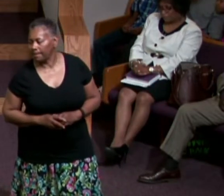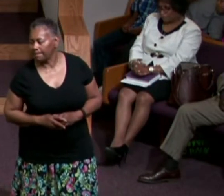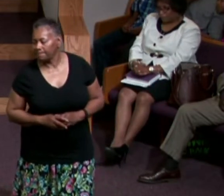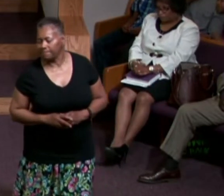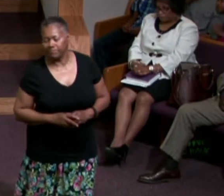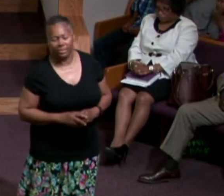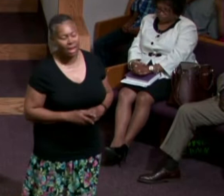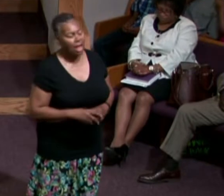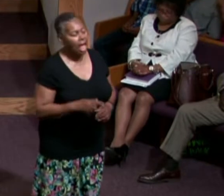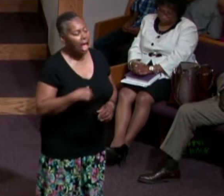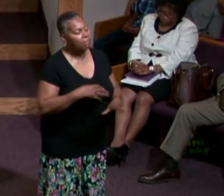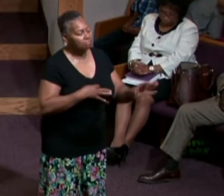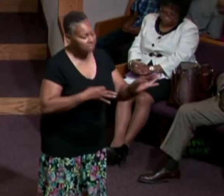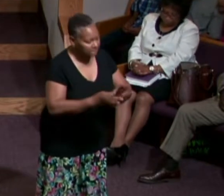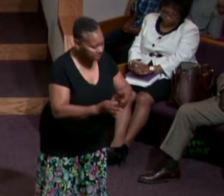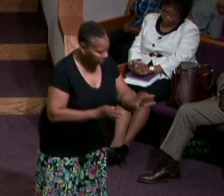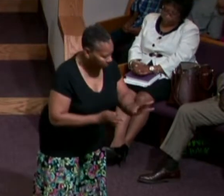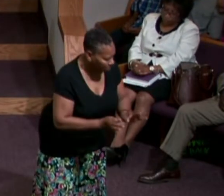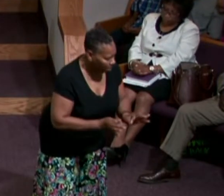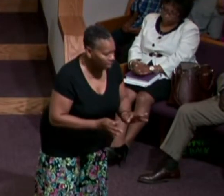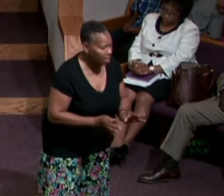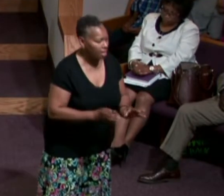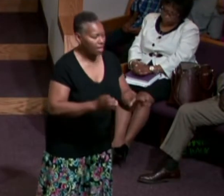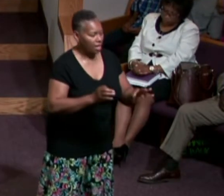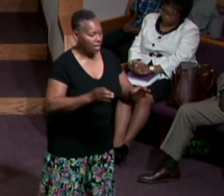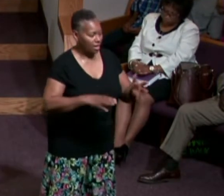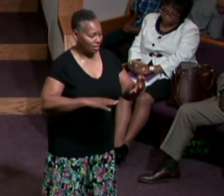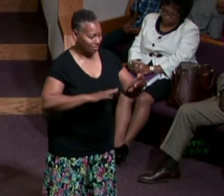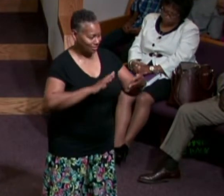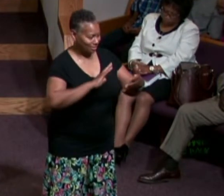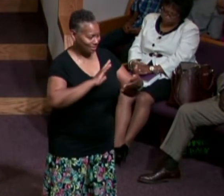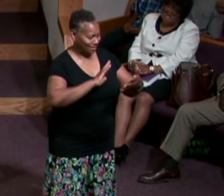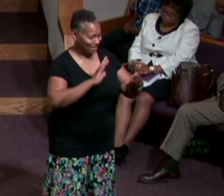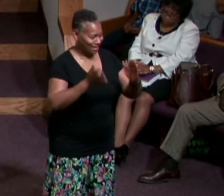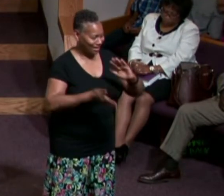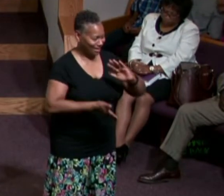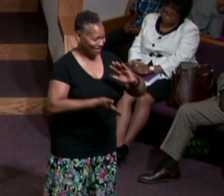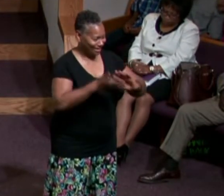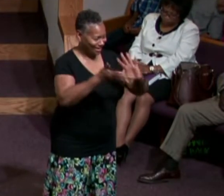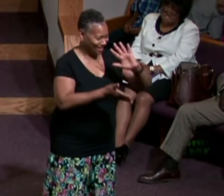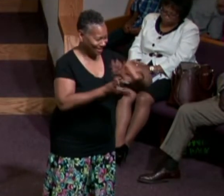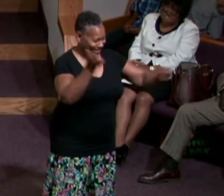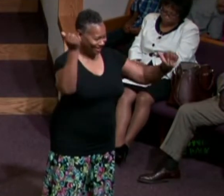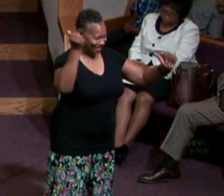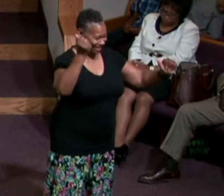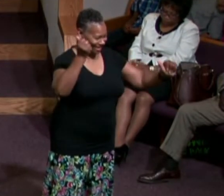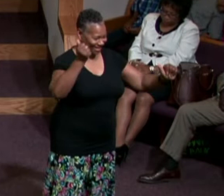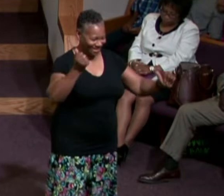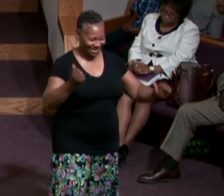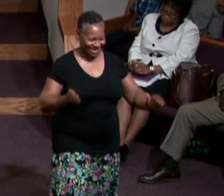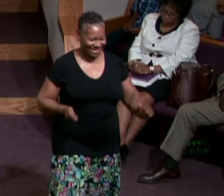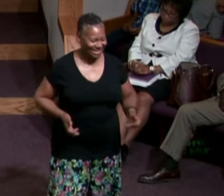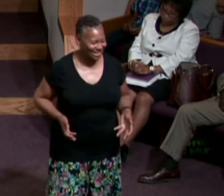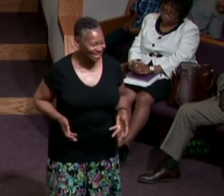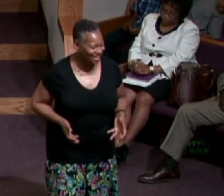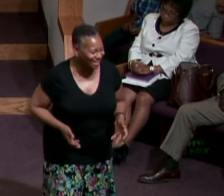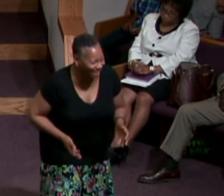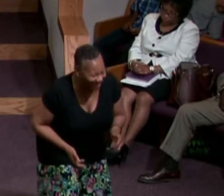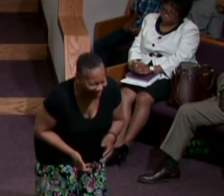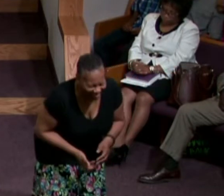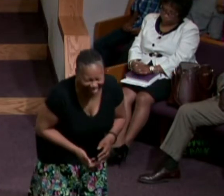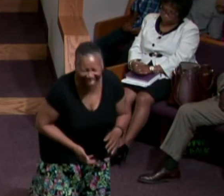Okay, I'm gonna break that down for y'all. A chance hookup is when the chance presents itself and you hook